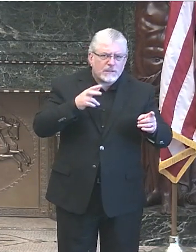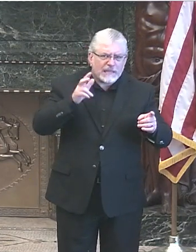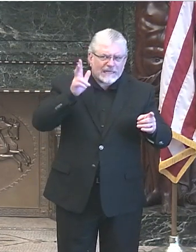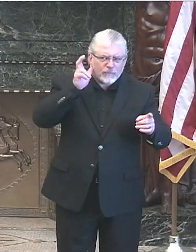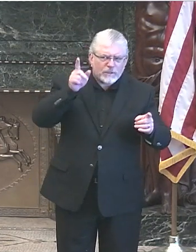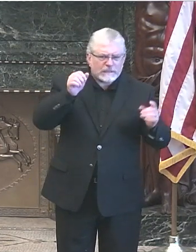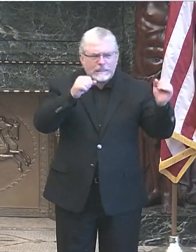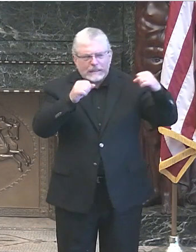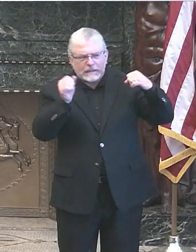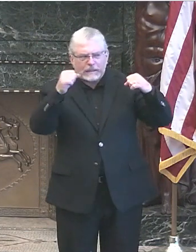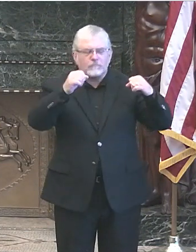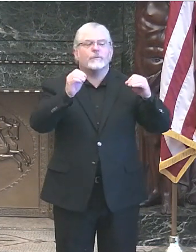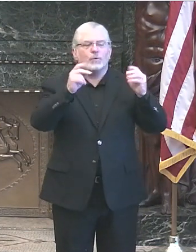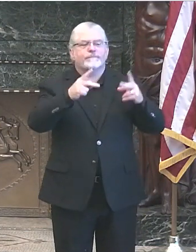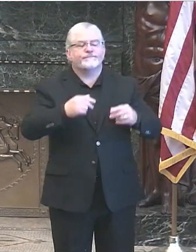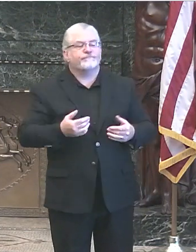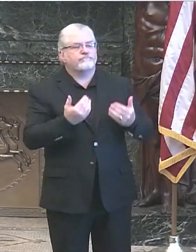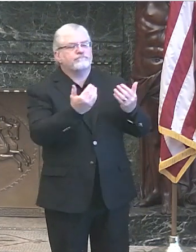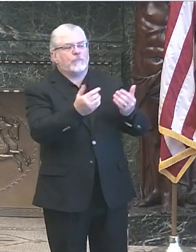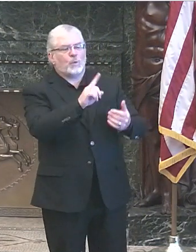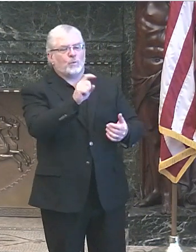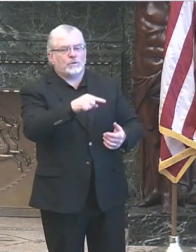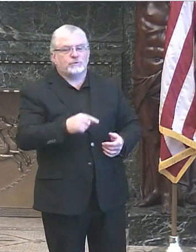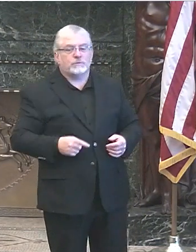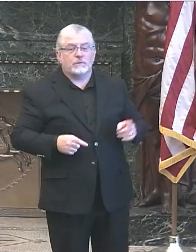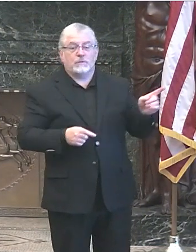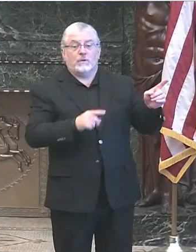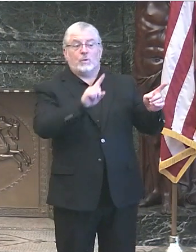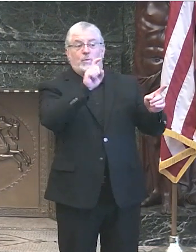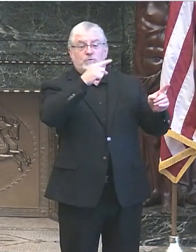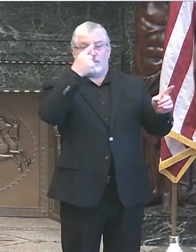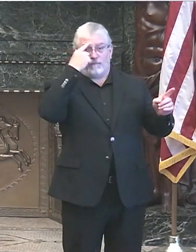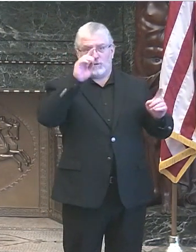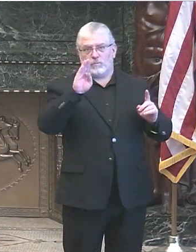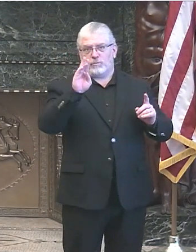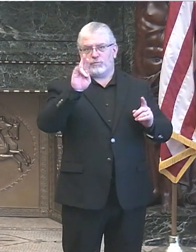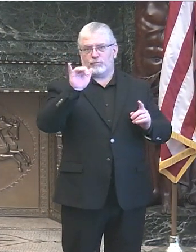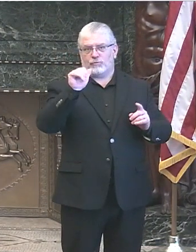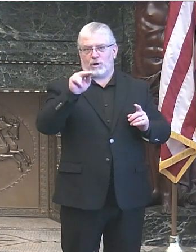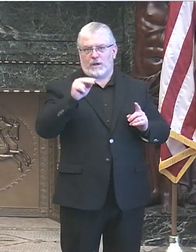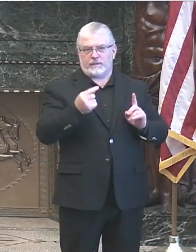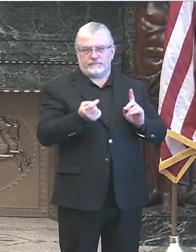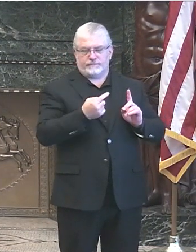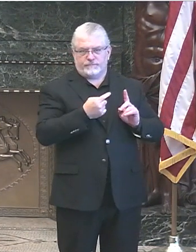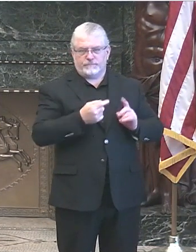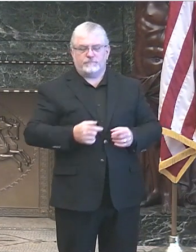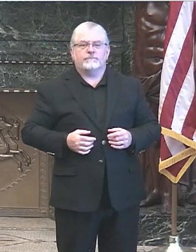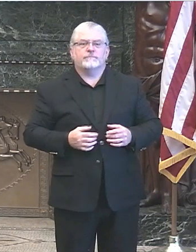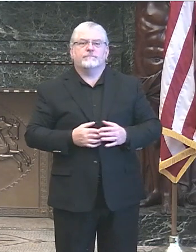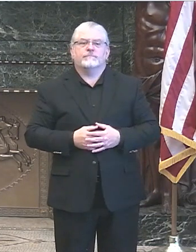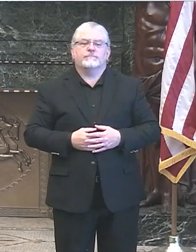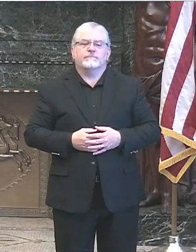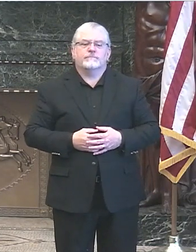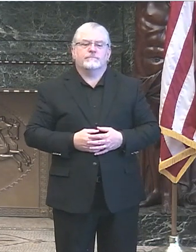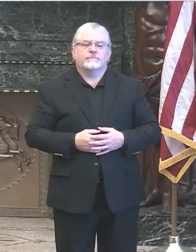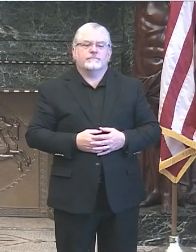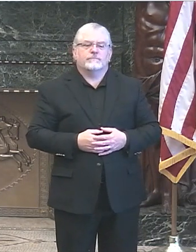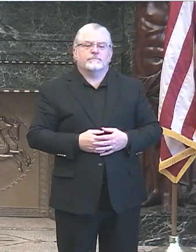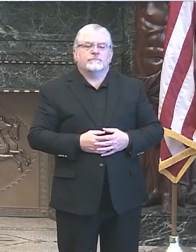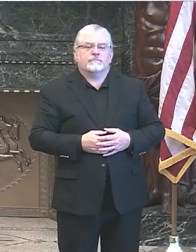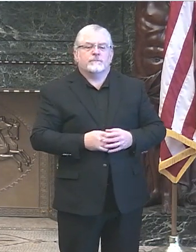you. Question for Brian. It's really 3 questions, Brian, mostly revolving around